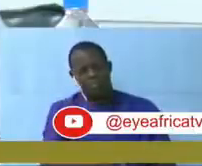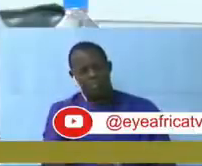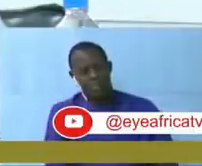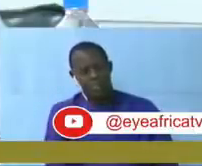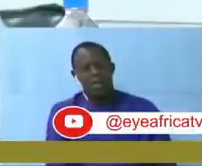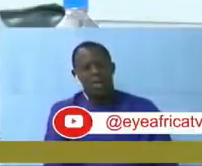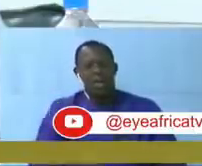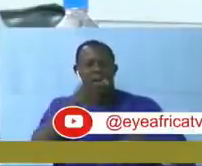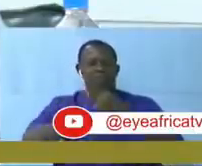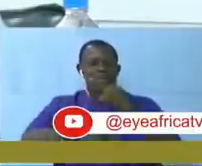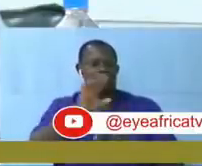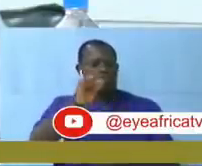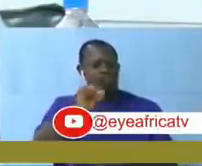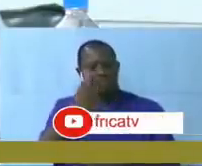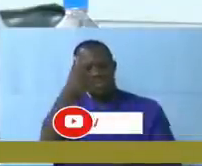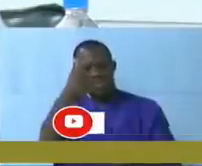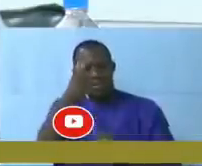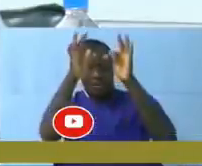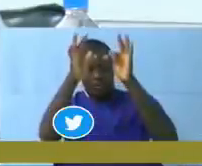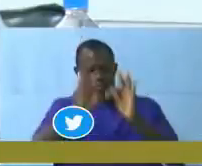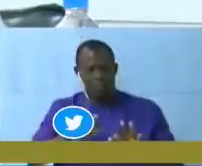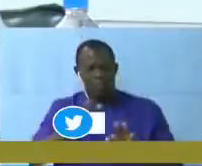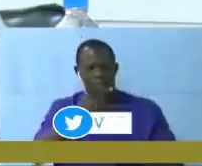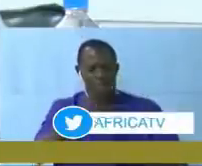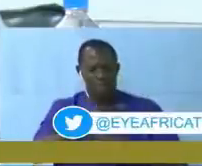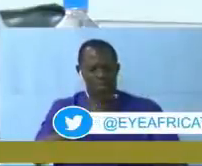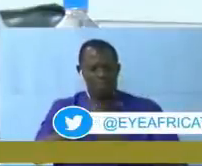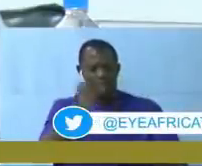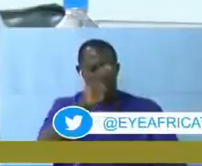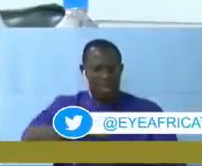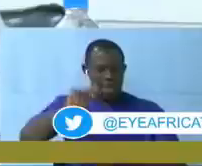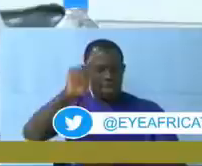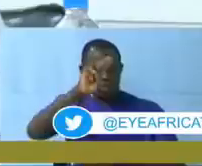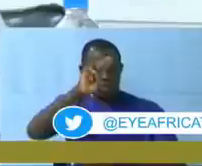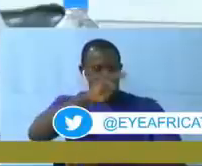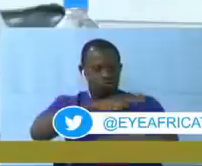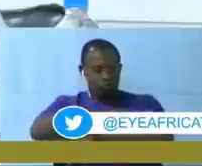1984 to 89. Then I did my sixth form at the Gambia High School,